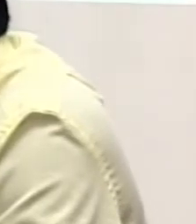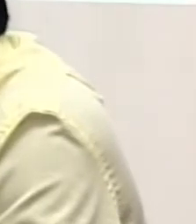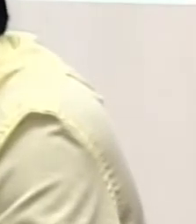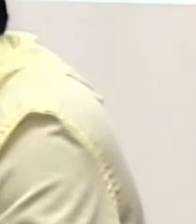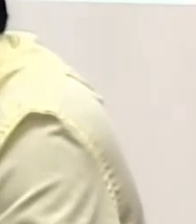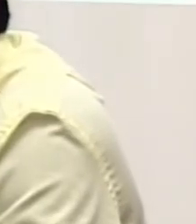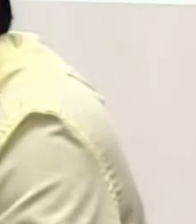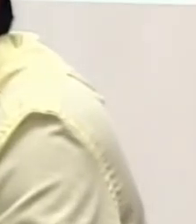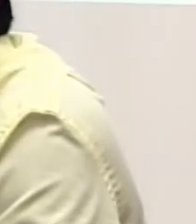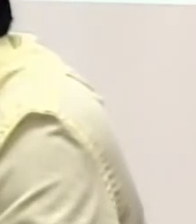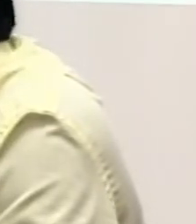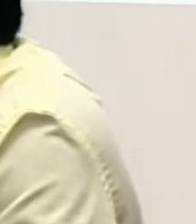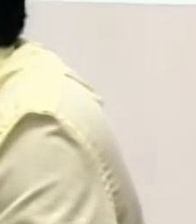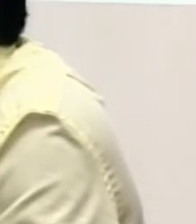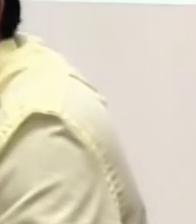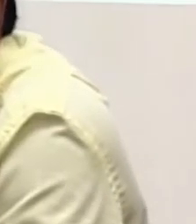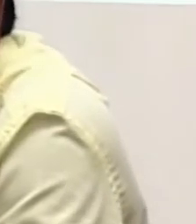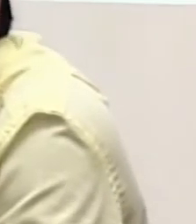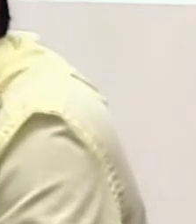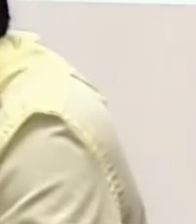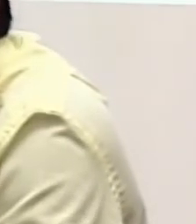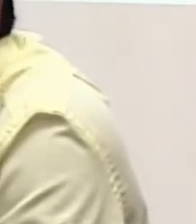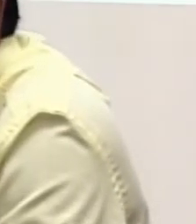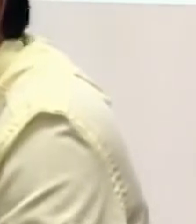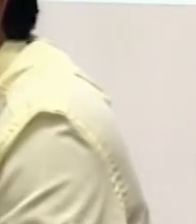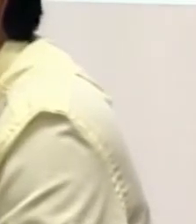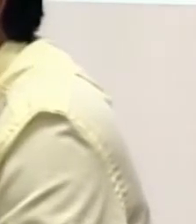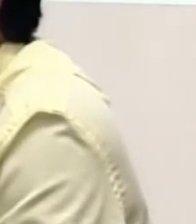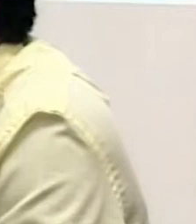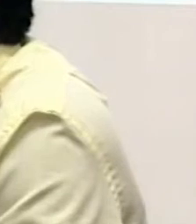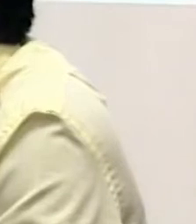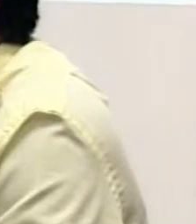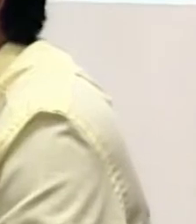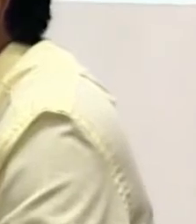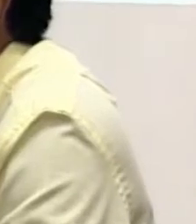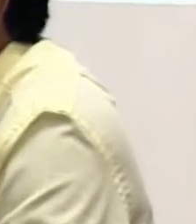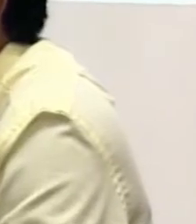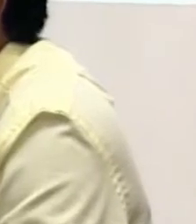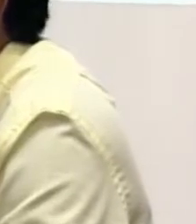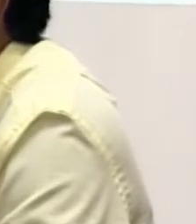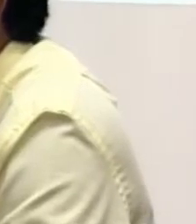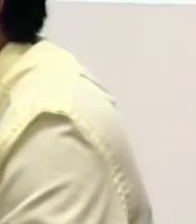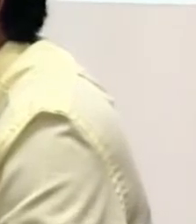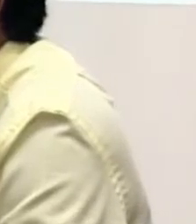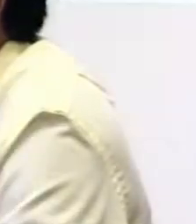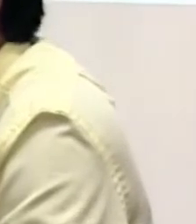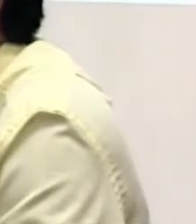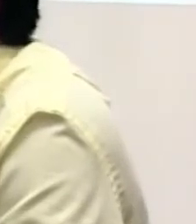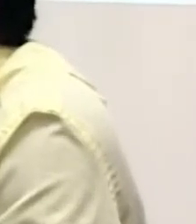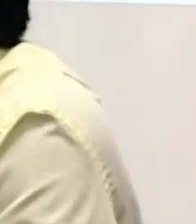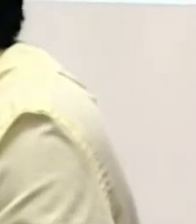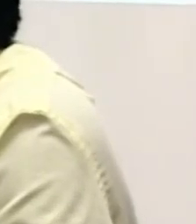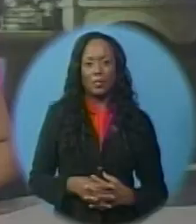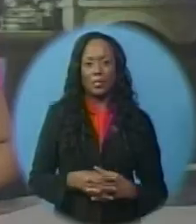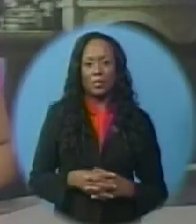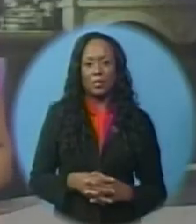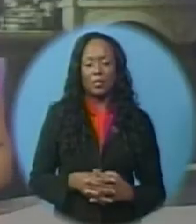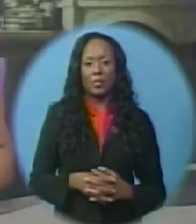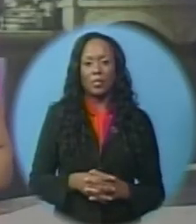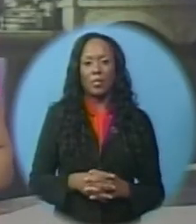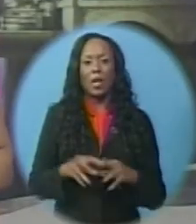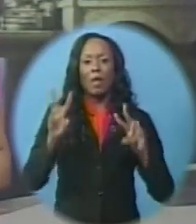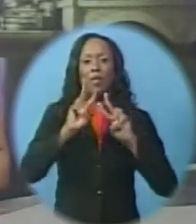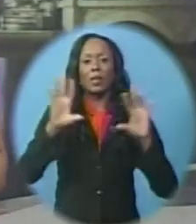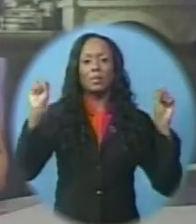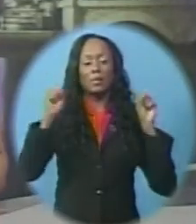per annum is of the same magnitude, if not more, that is attributed to the #1 cancer for women in Barbados.